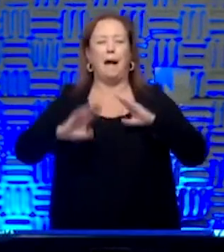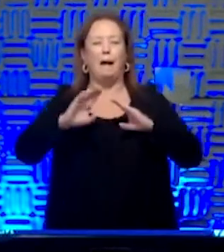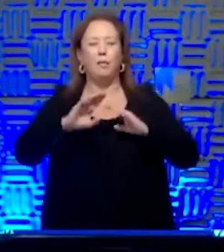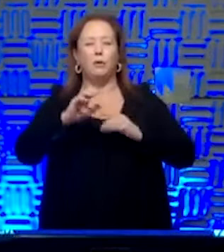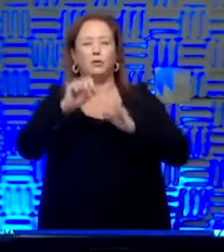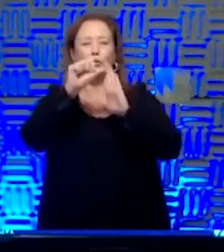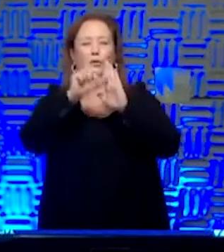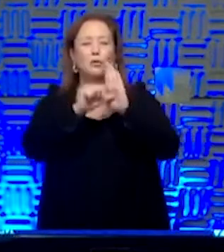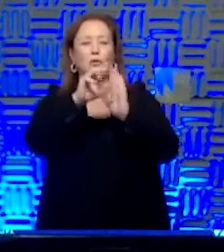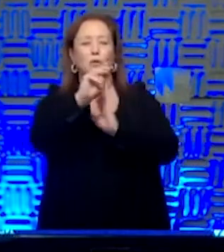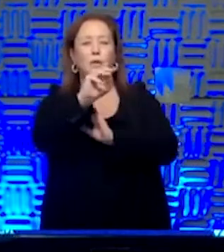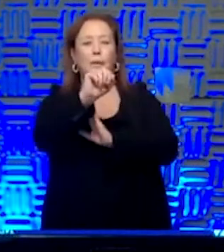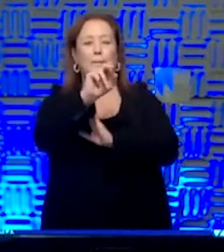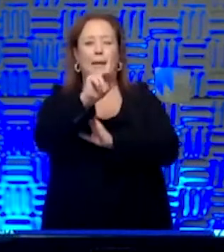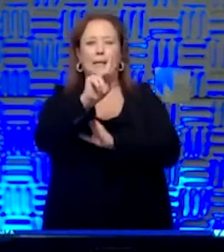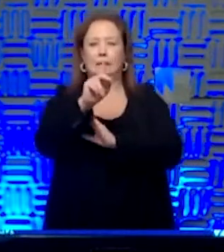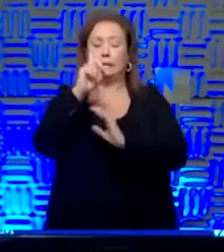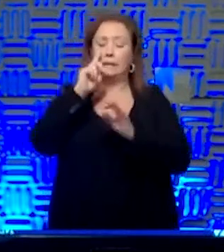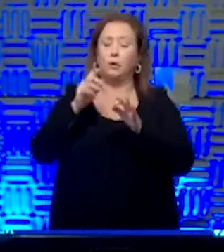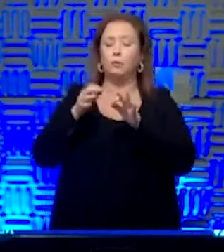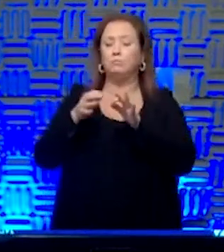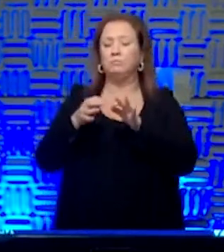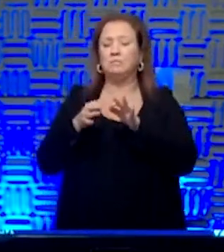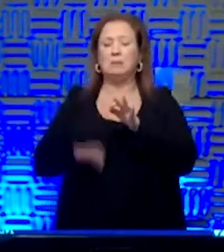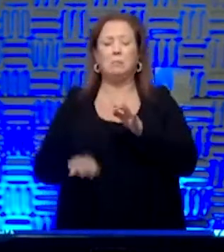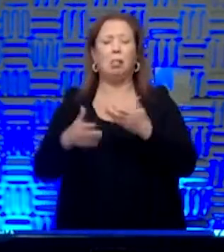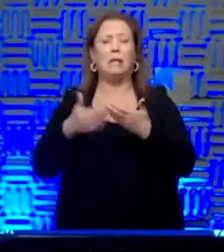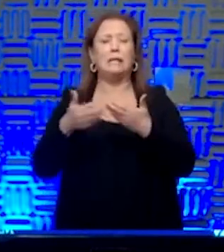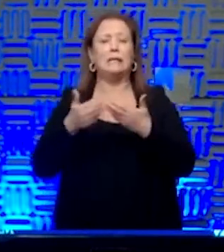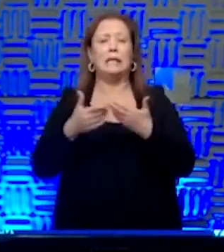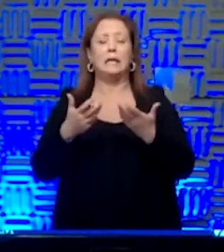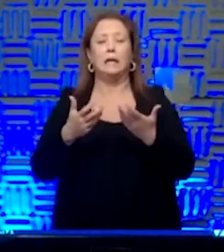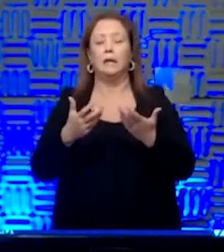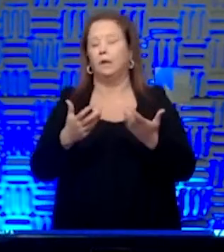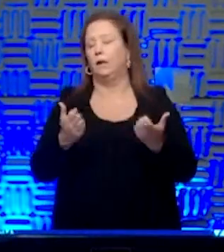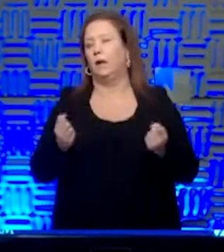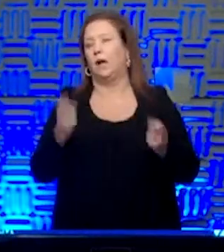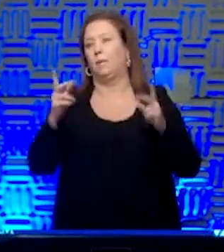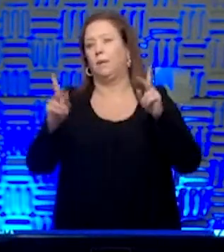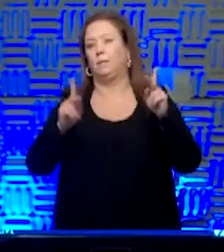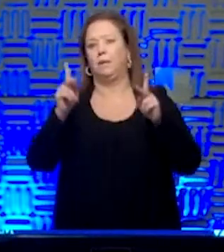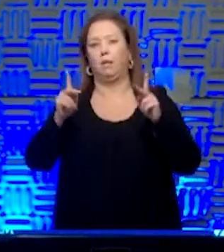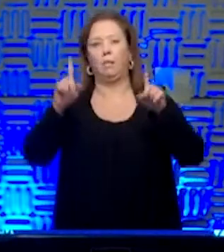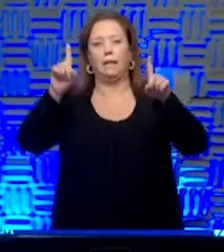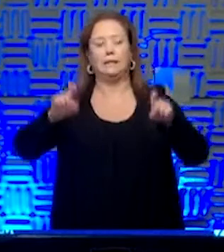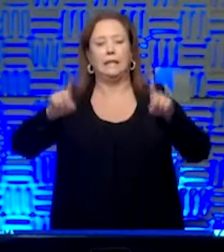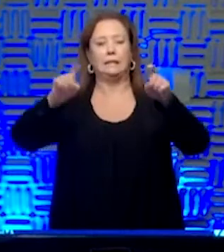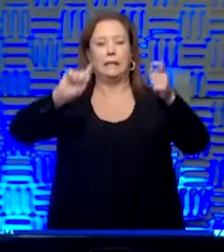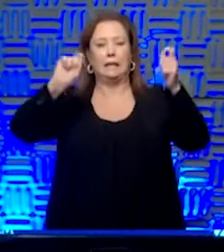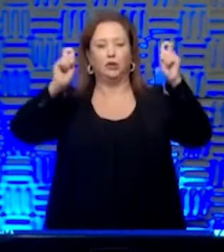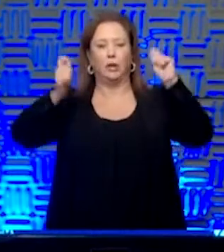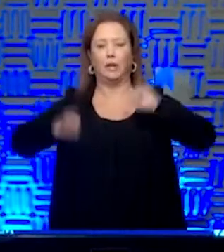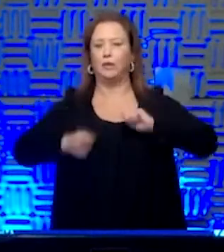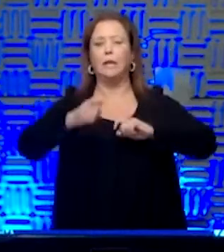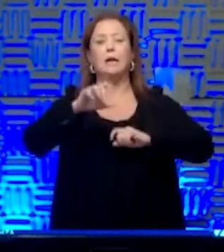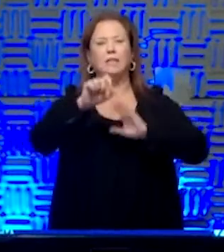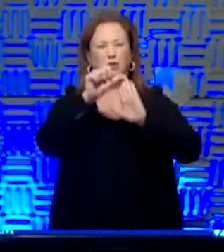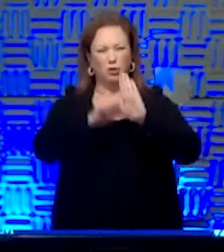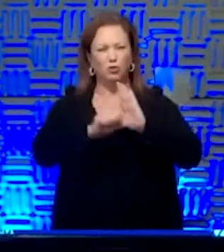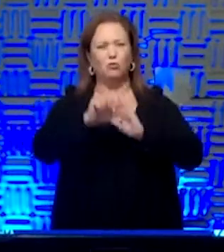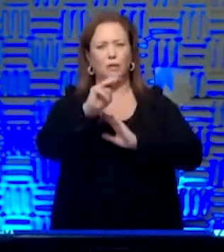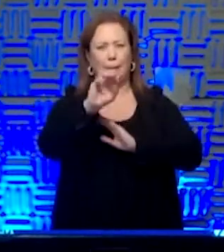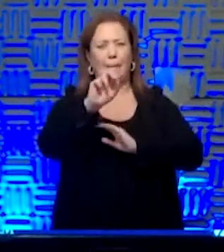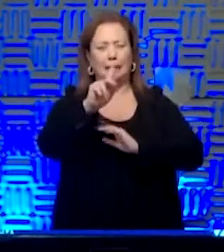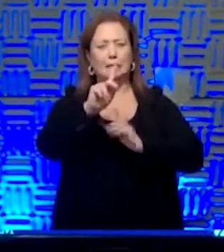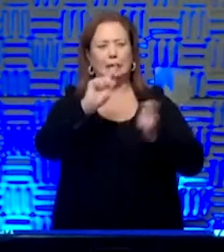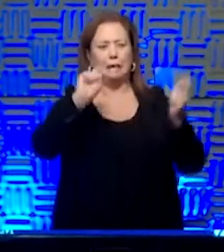surgical masks you see people wear, you think that's a simple device. It's been around for a long time. I can't tell you how many times that got tested and modified and things like that to make sure they were